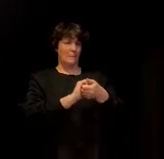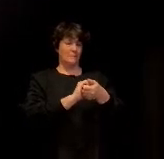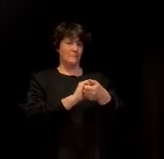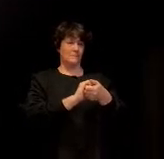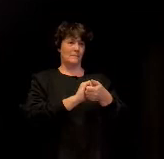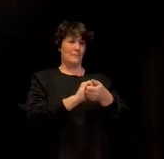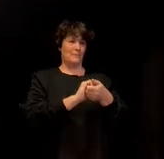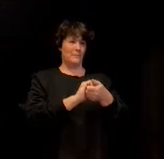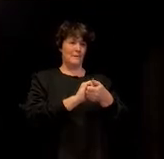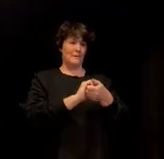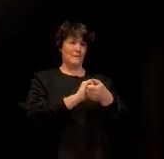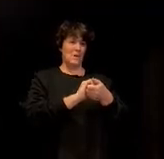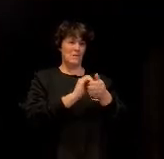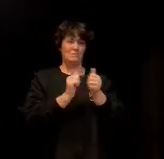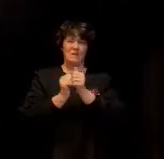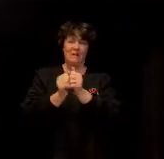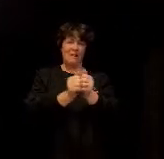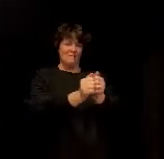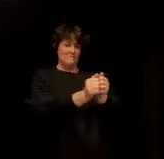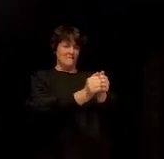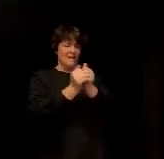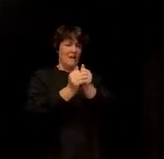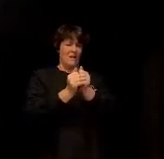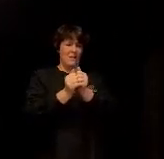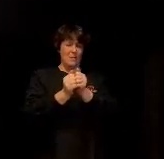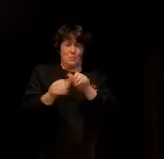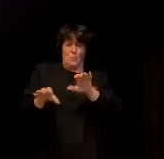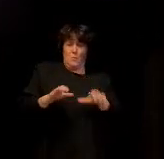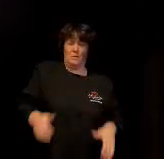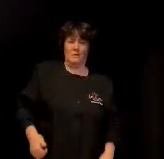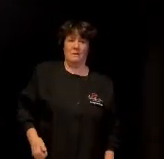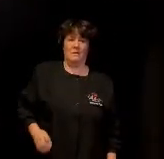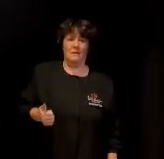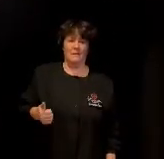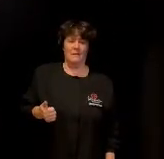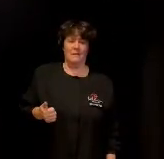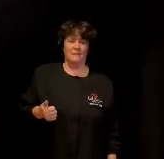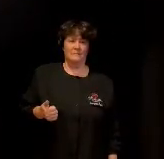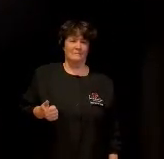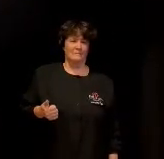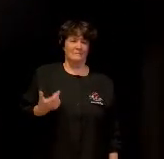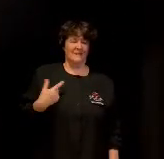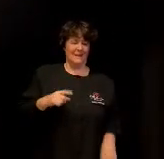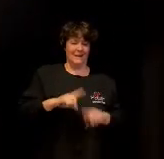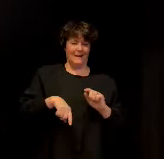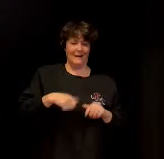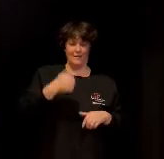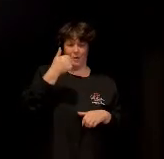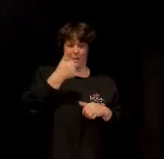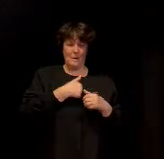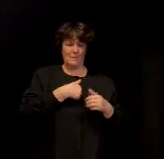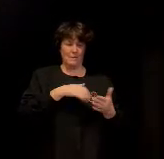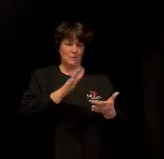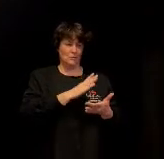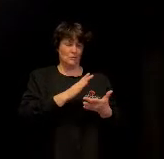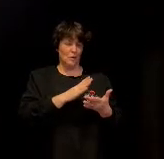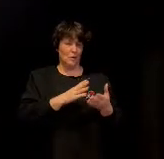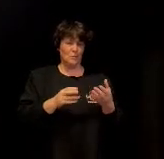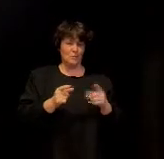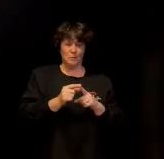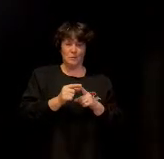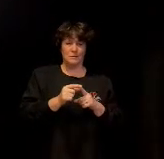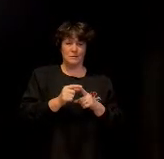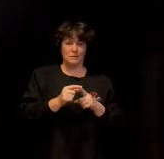let's do life together, however that says that. I'm the worst on that kind of stuff, right? But take my hand and let's do